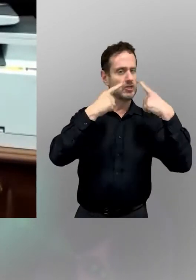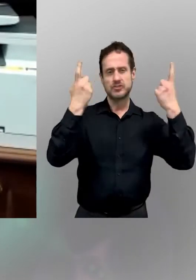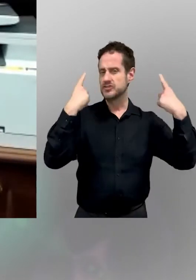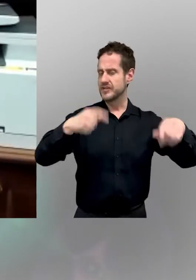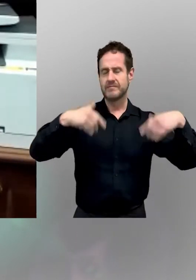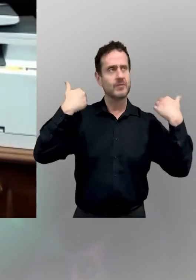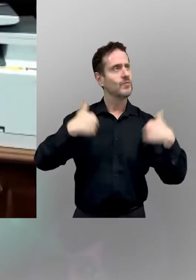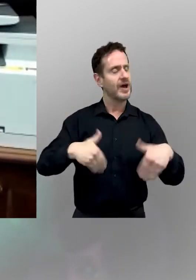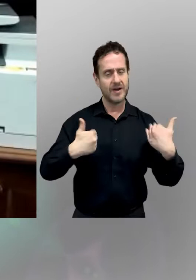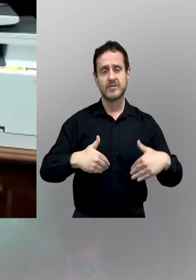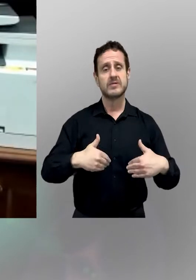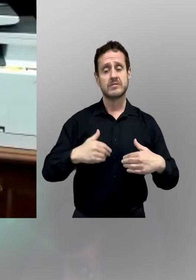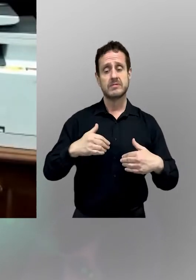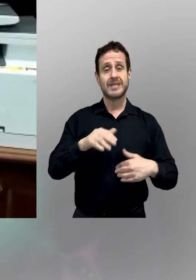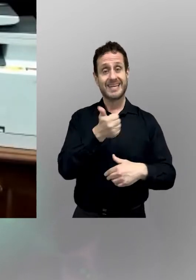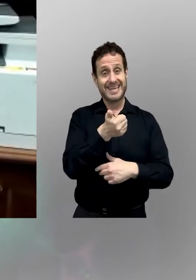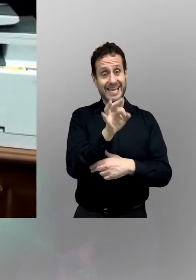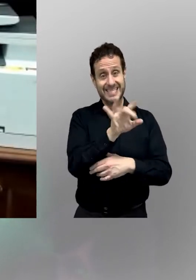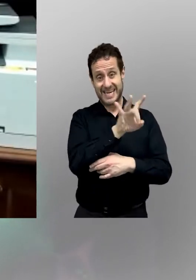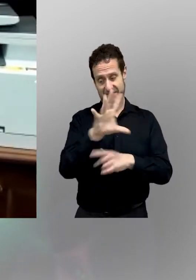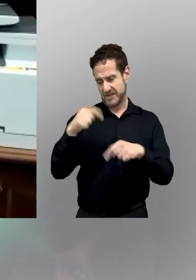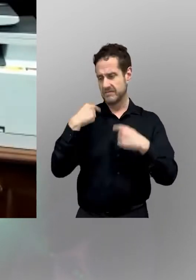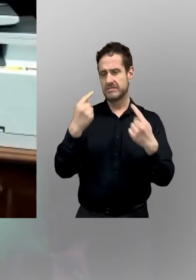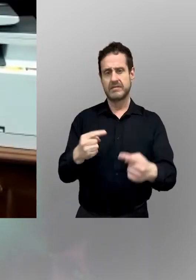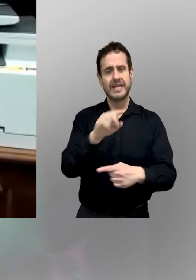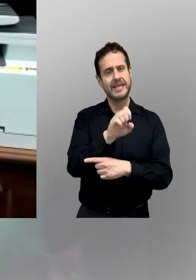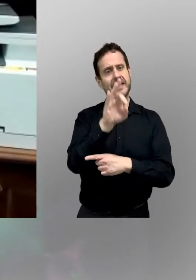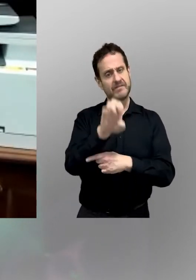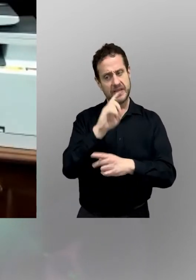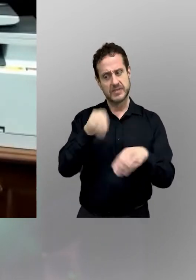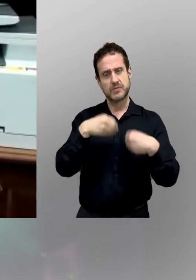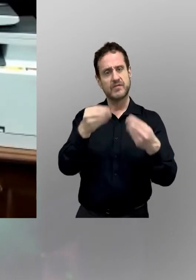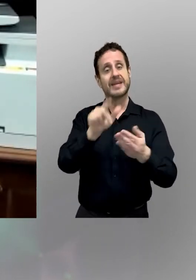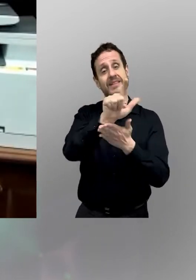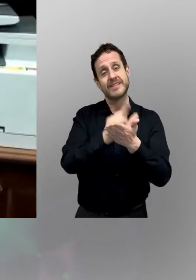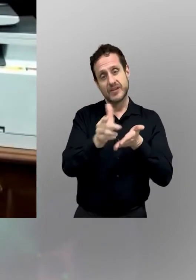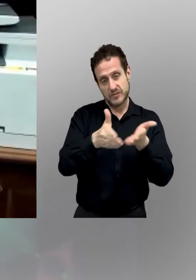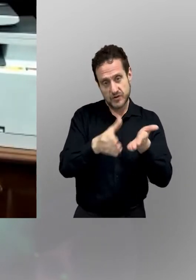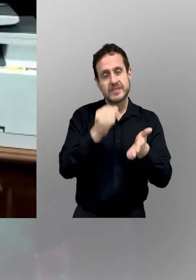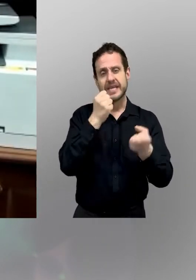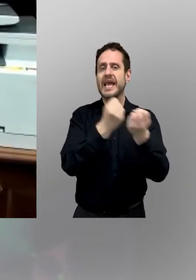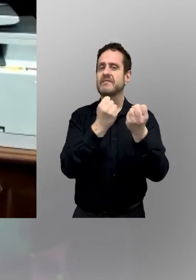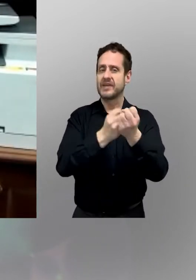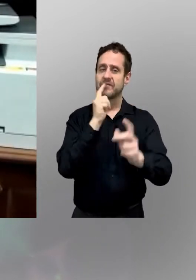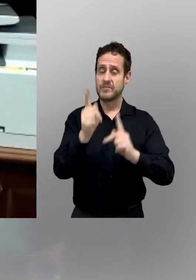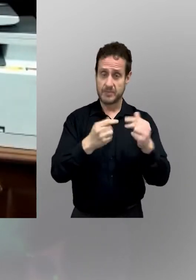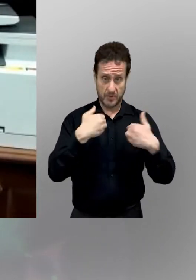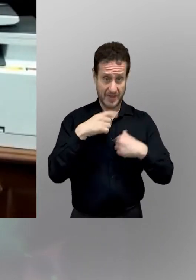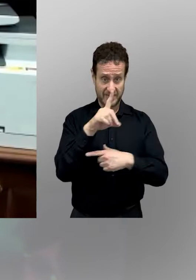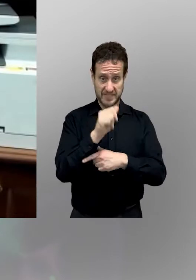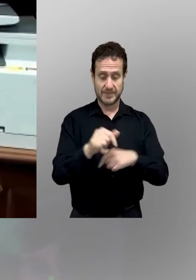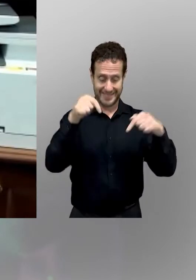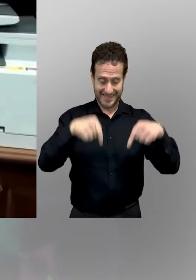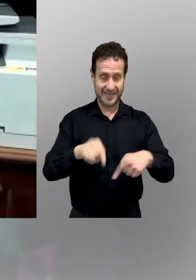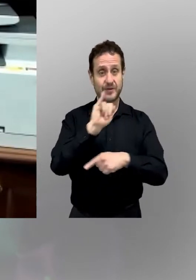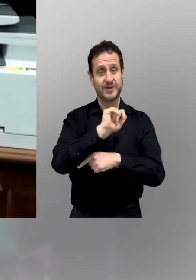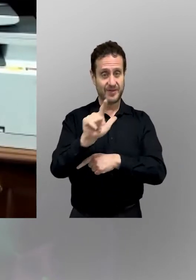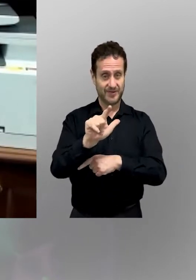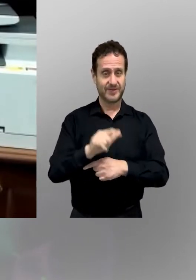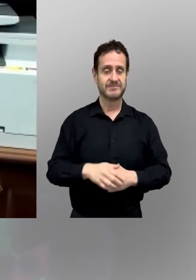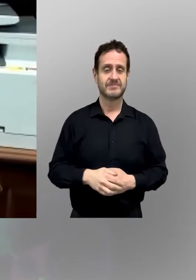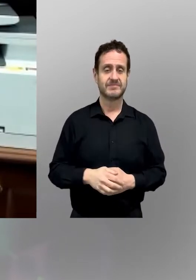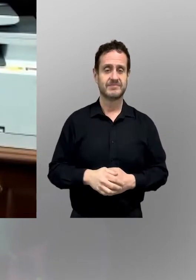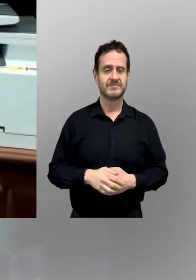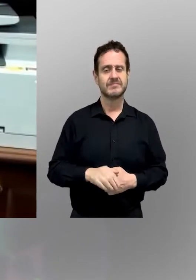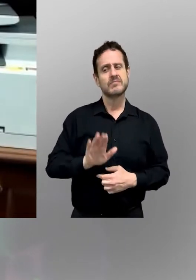an achievement. Since 1985, Equip for Equality has provided legal services and advocated for people with disabilities right here